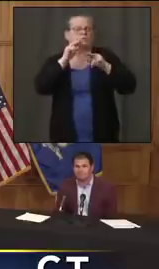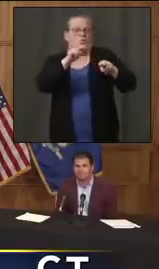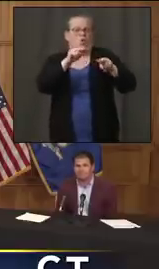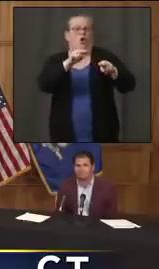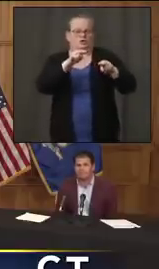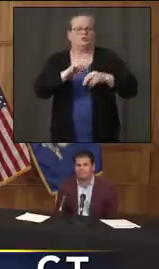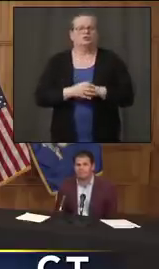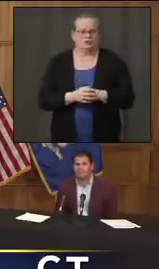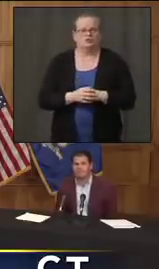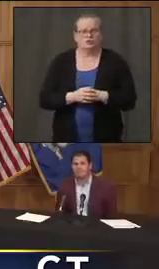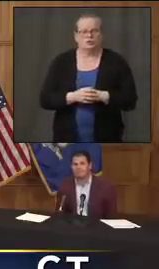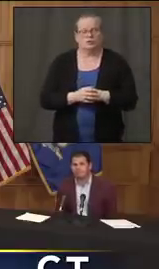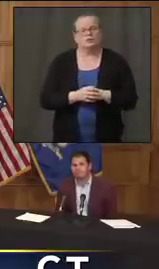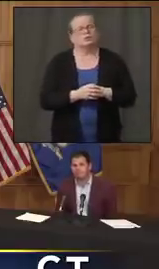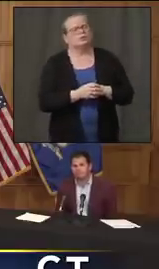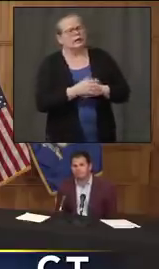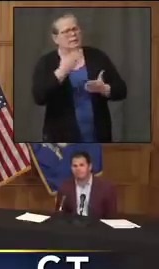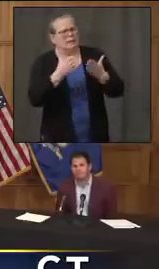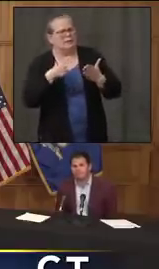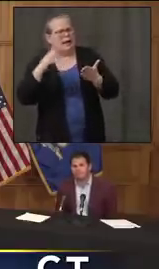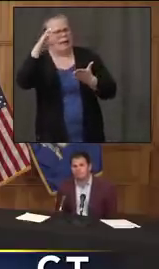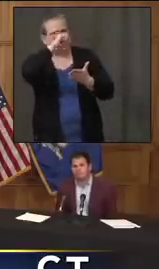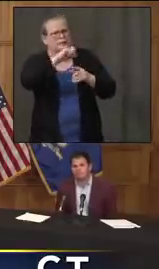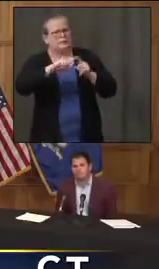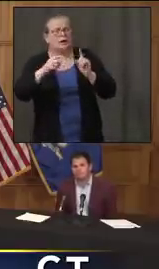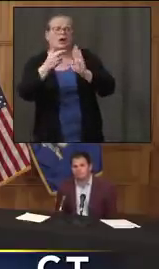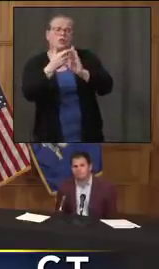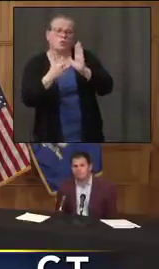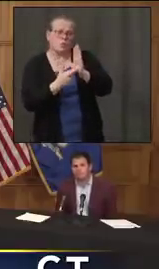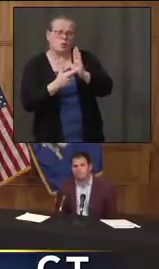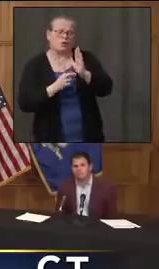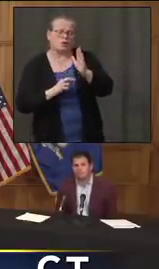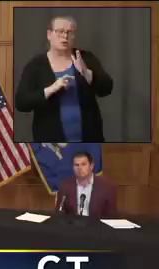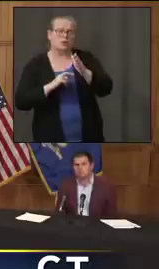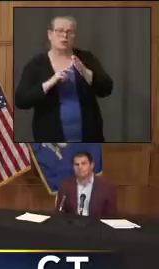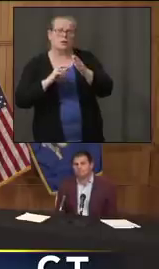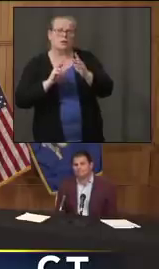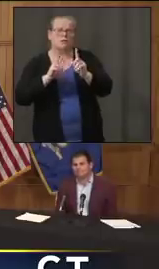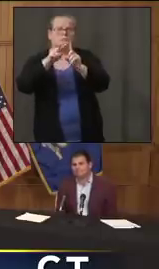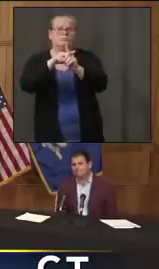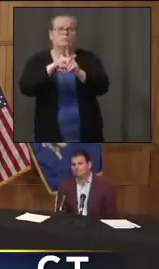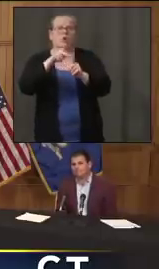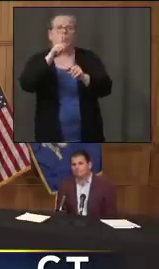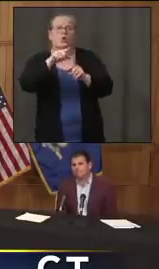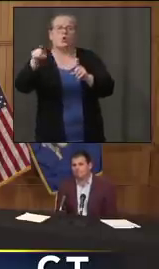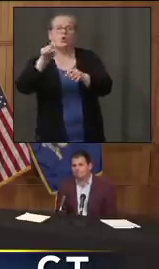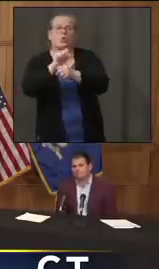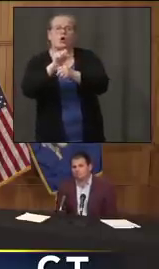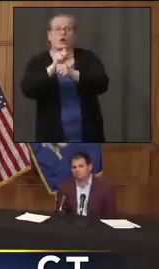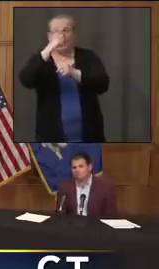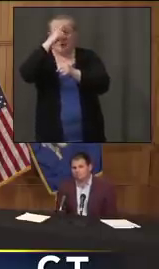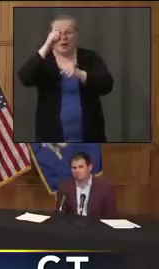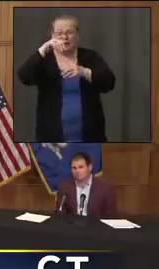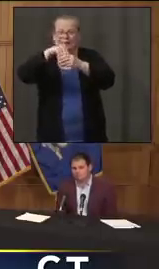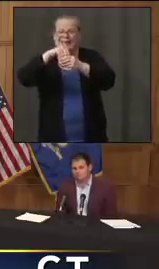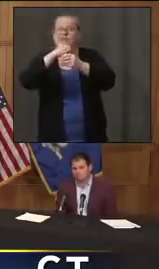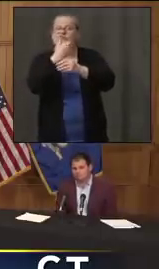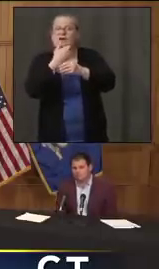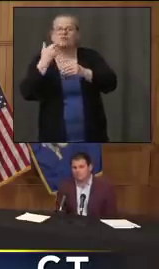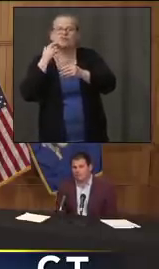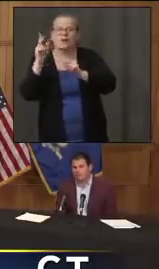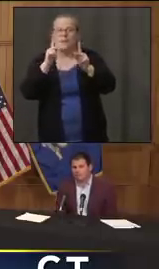missed this, do any of these rules apply to the workers inside? I'm thinking you have people pretty close together cooking the